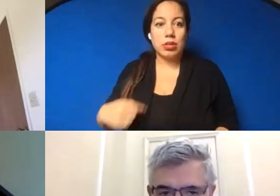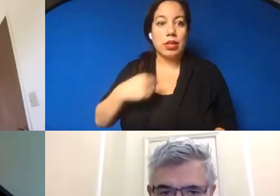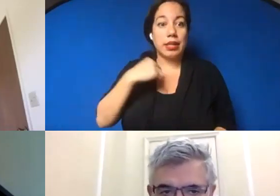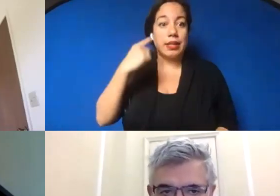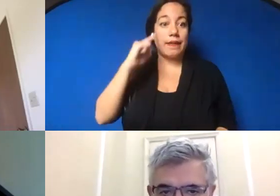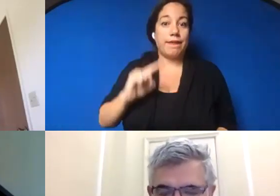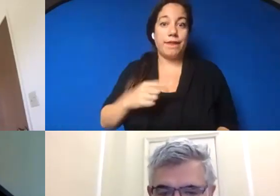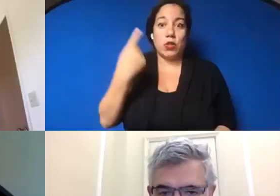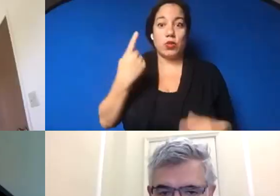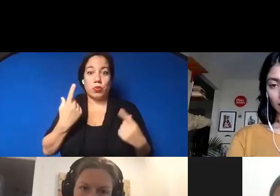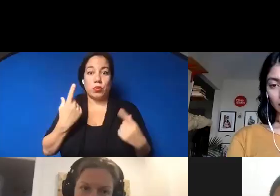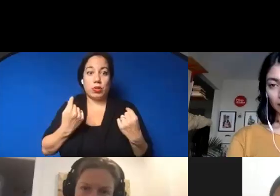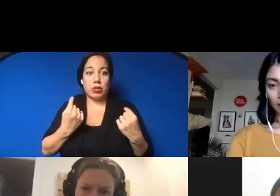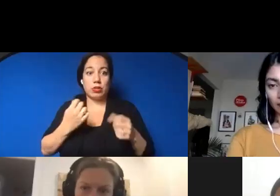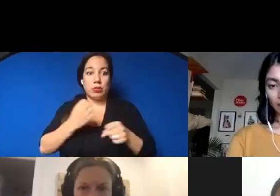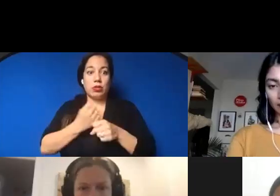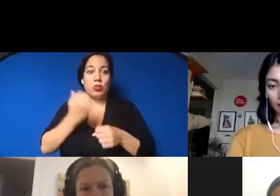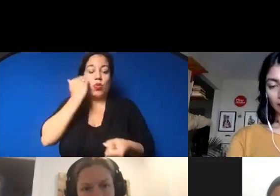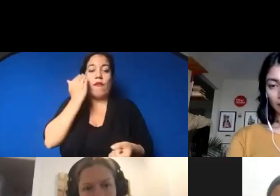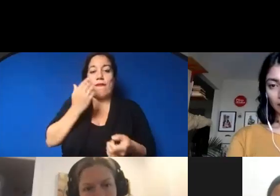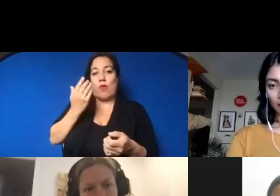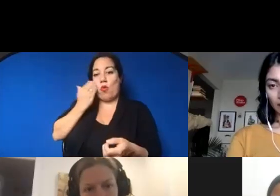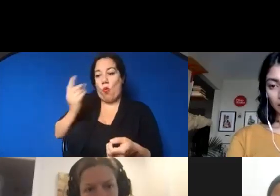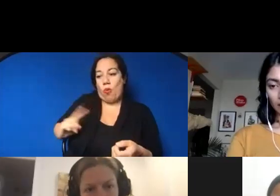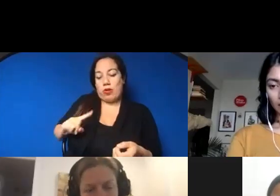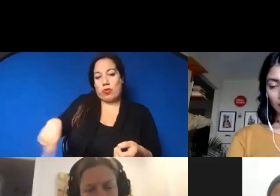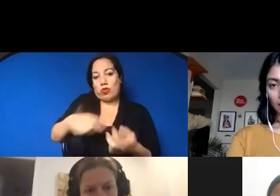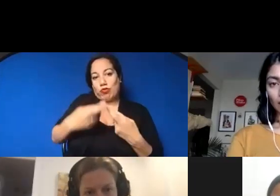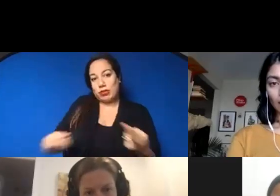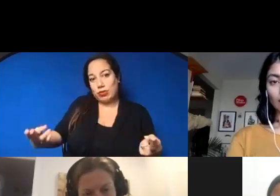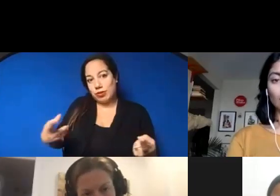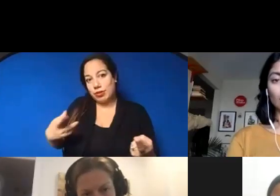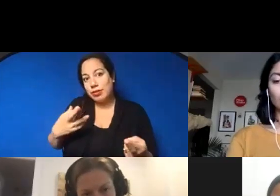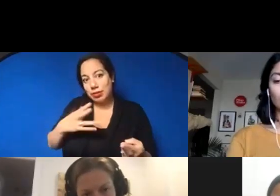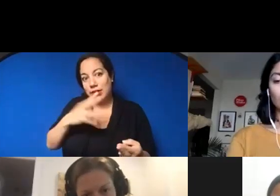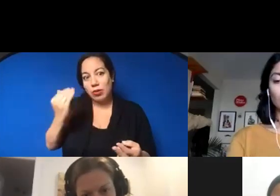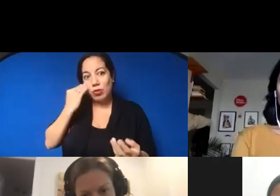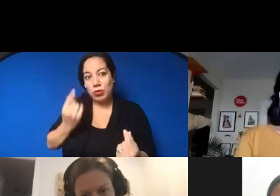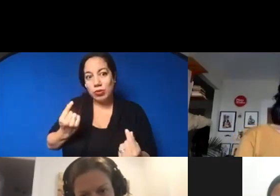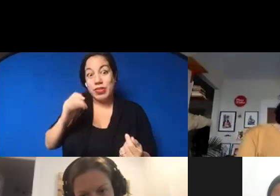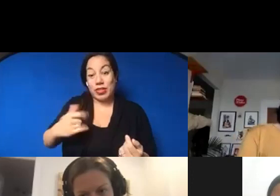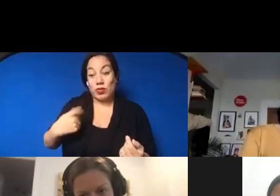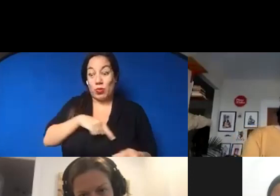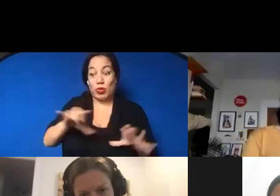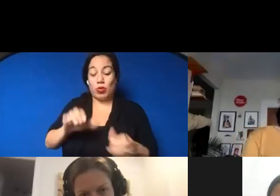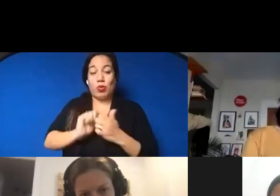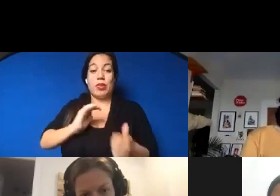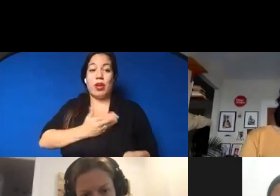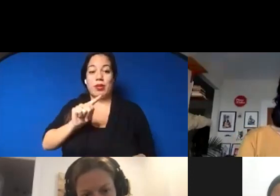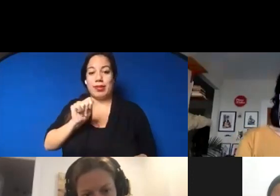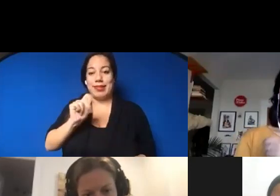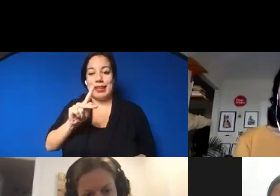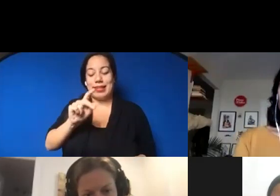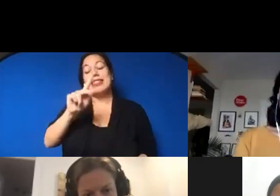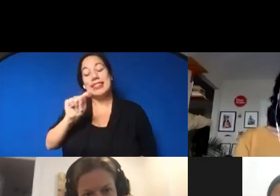is to know where those resources are and what those innovation solutions are, and that's what we're doing with the Global Task Force. I'm just